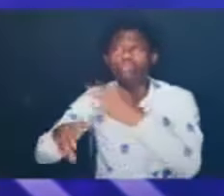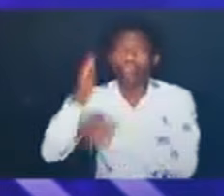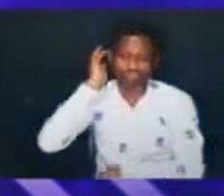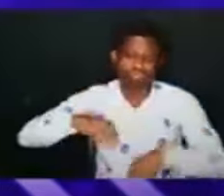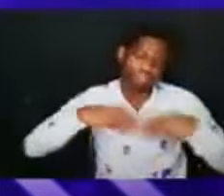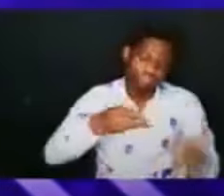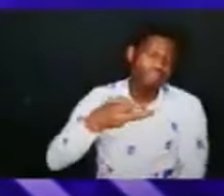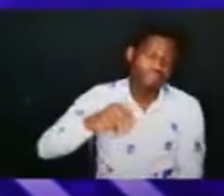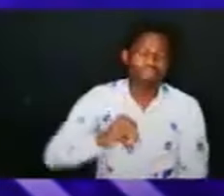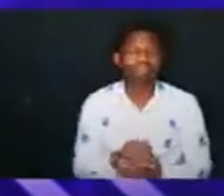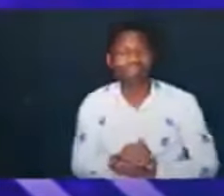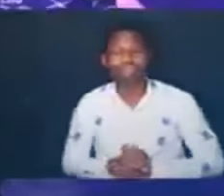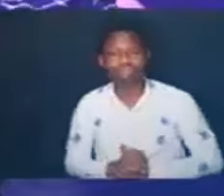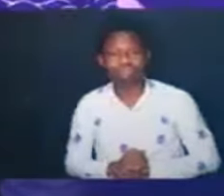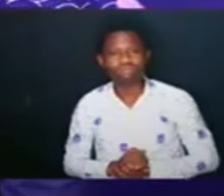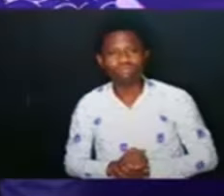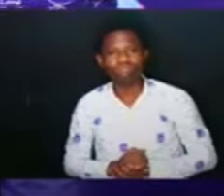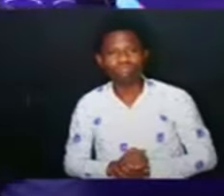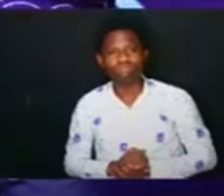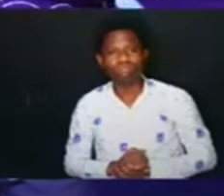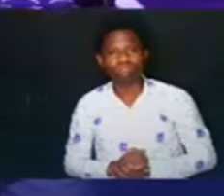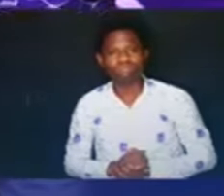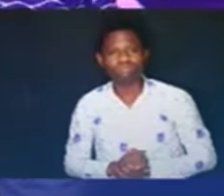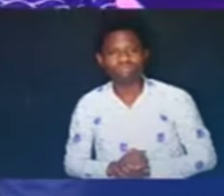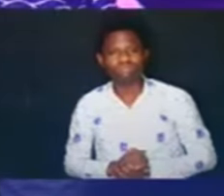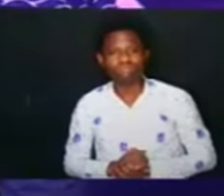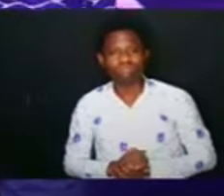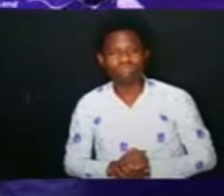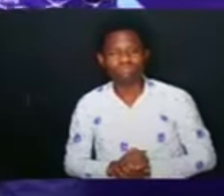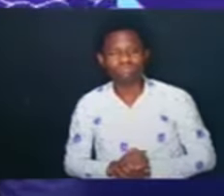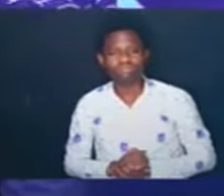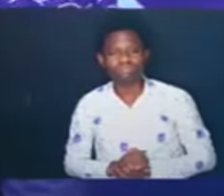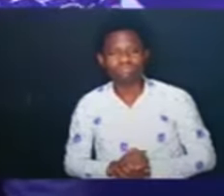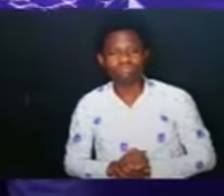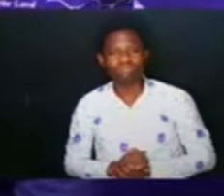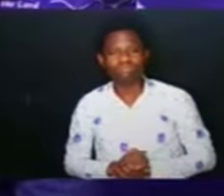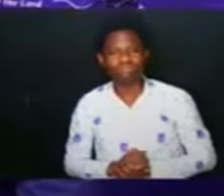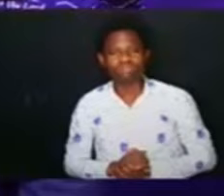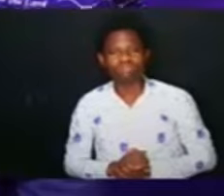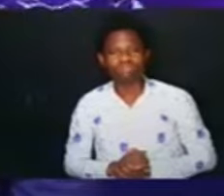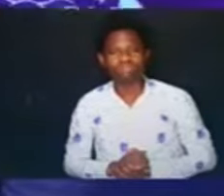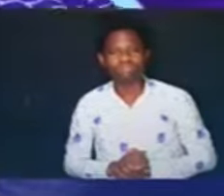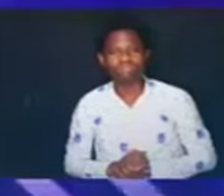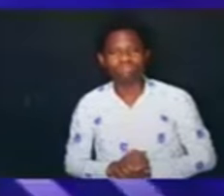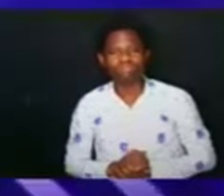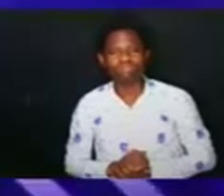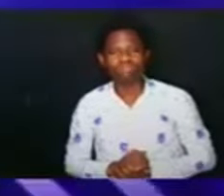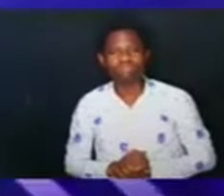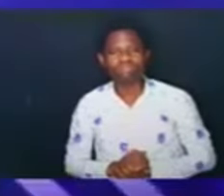it to them. Now, he said this